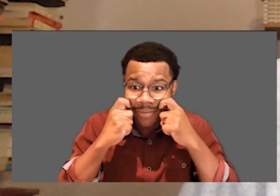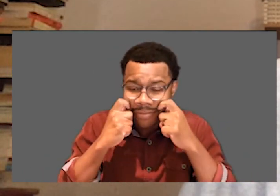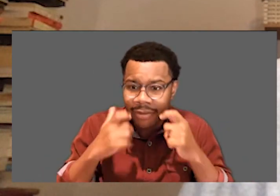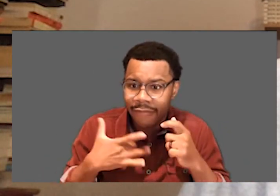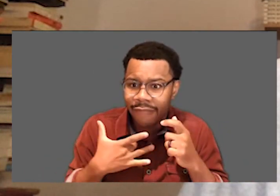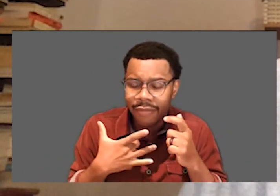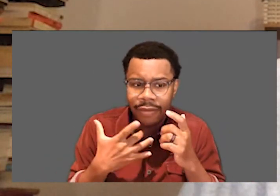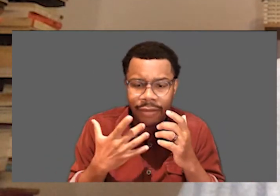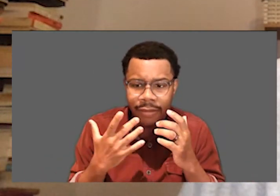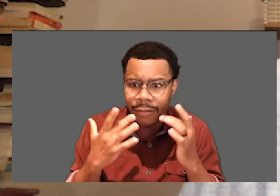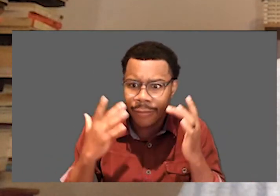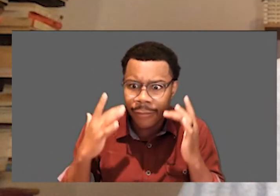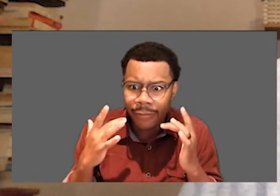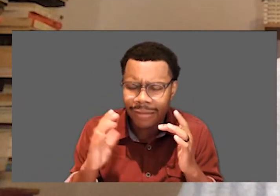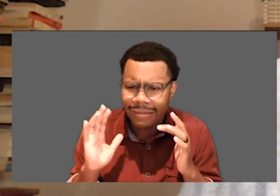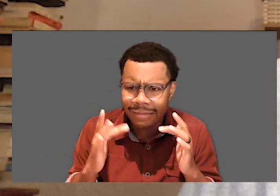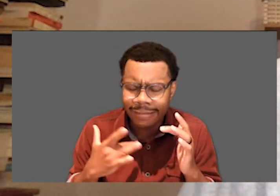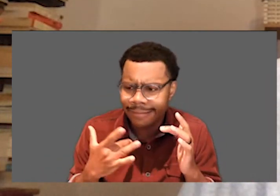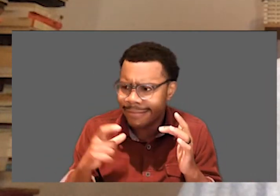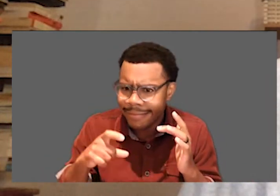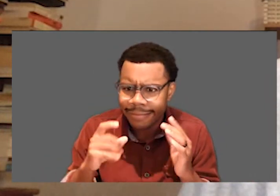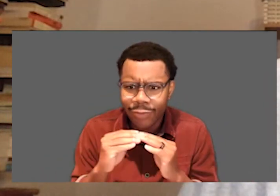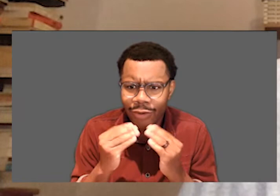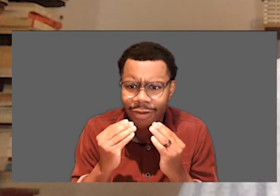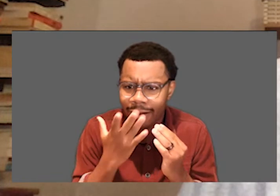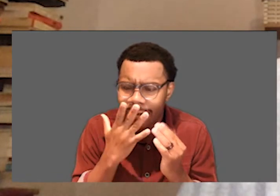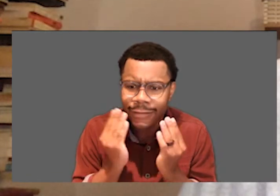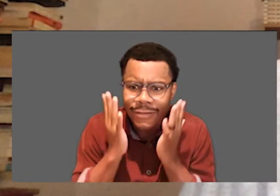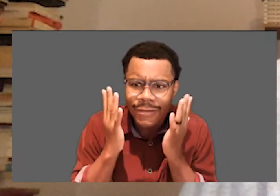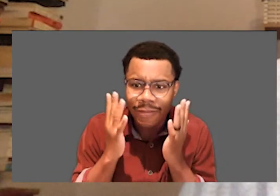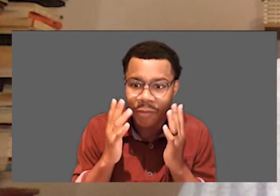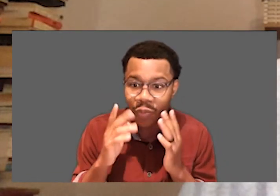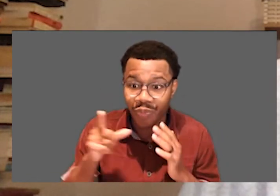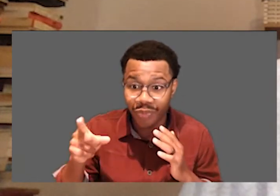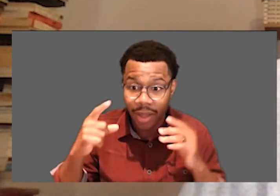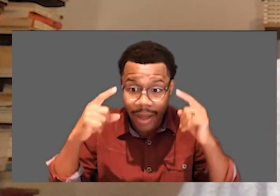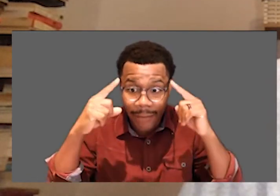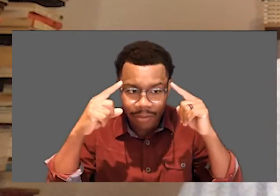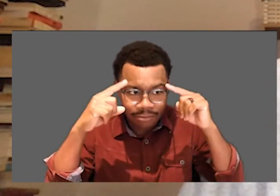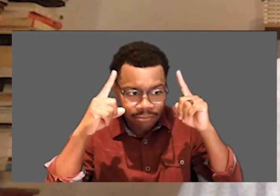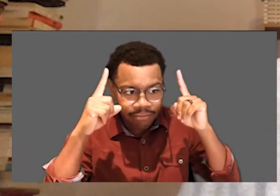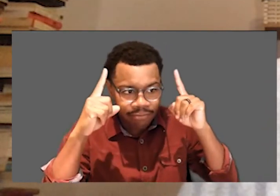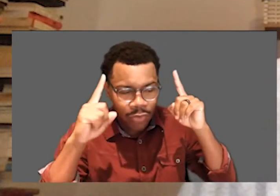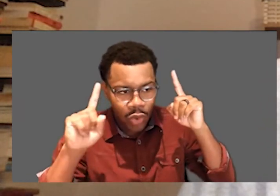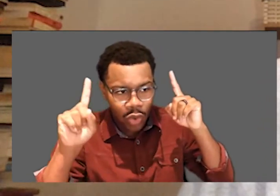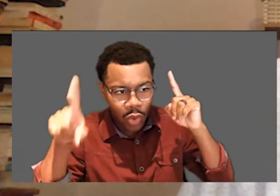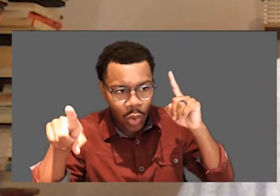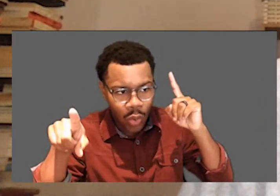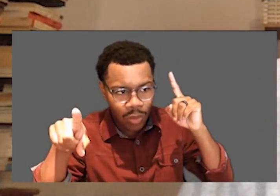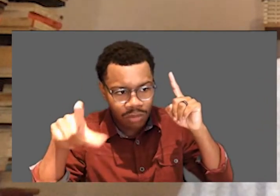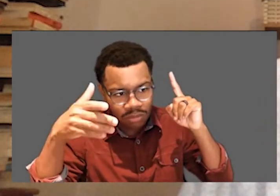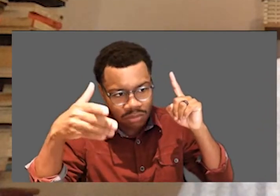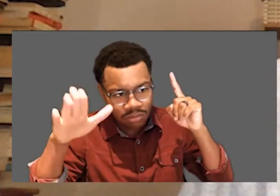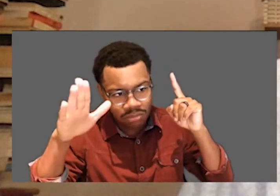looked at me, watching him like I needed his help, and he raised his eyebrows. Go, he said. He flicked his hand,